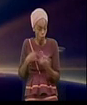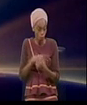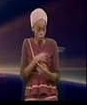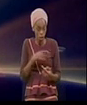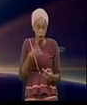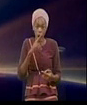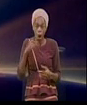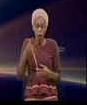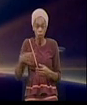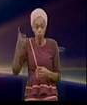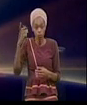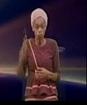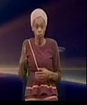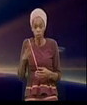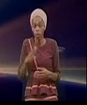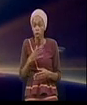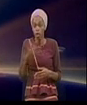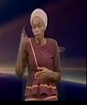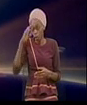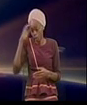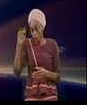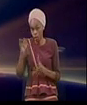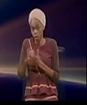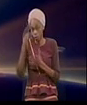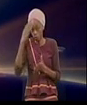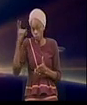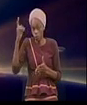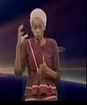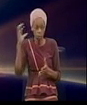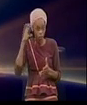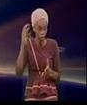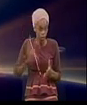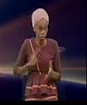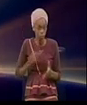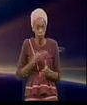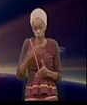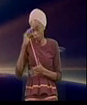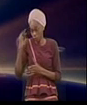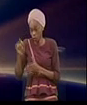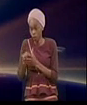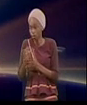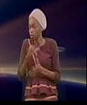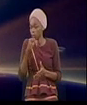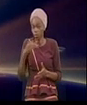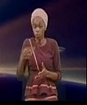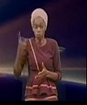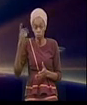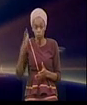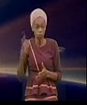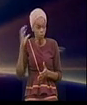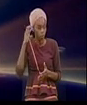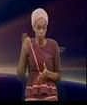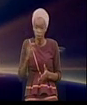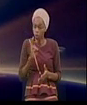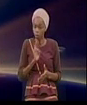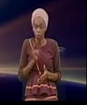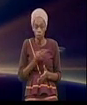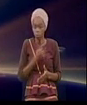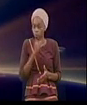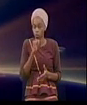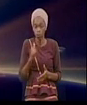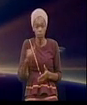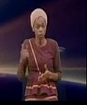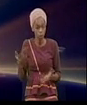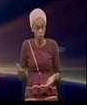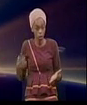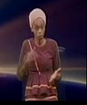God. He that knoweth God heareth us. He that is not of God heareth not us. Hereby know we